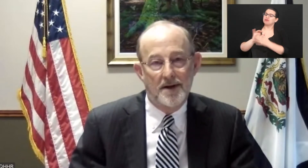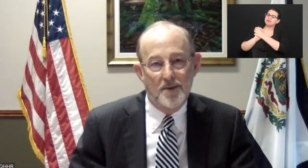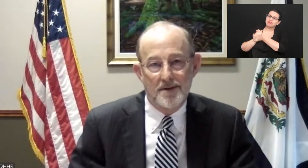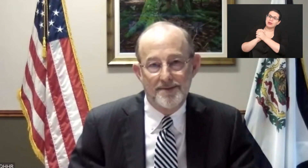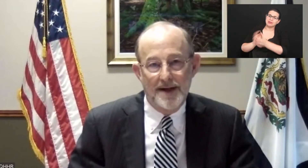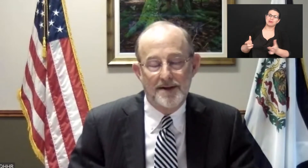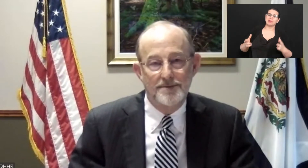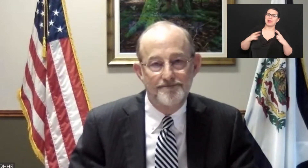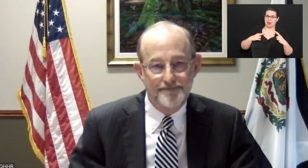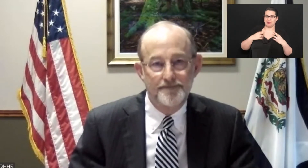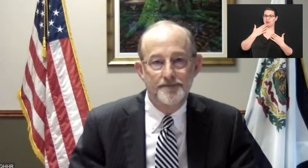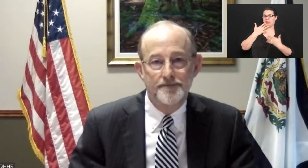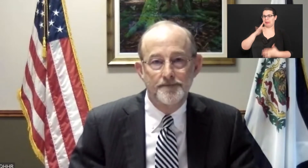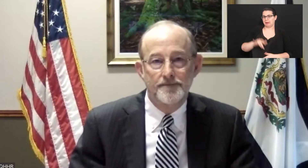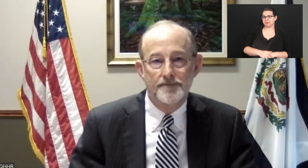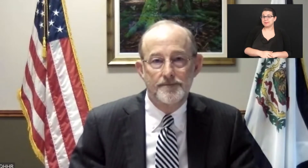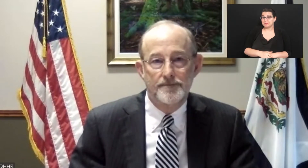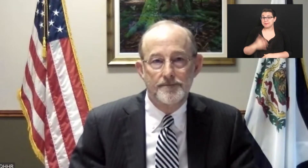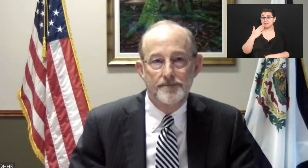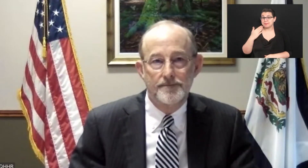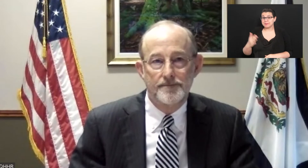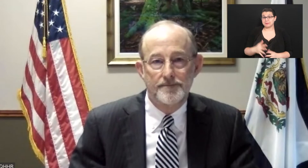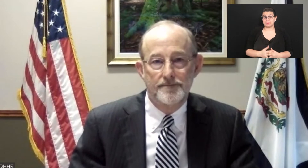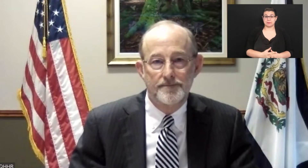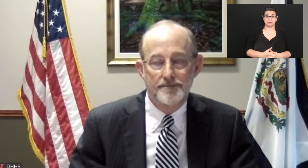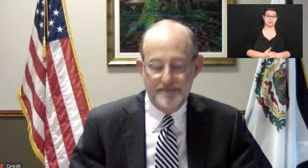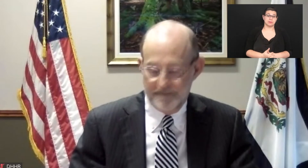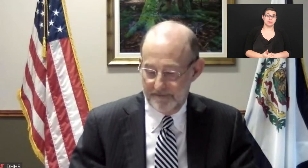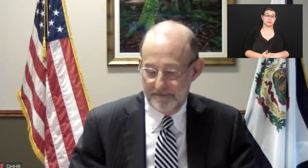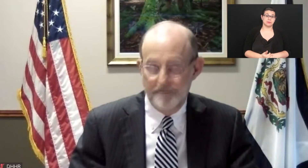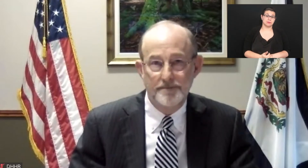and good luck, Walt. Thank you.